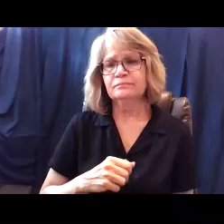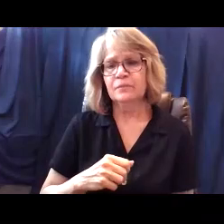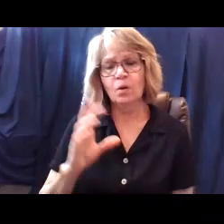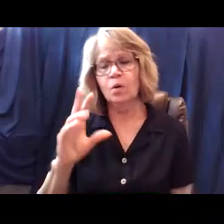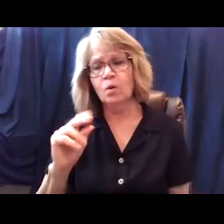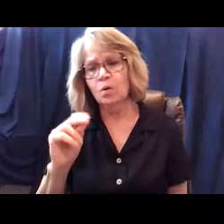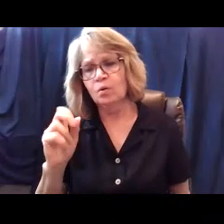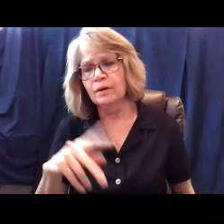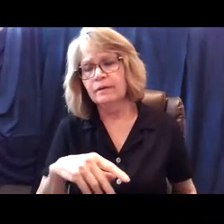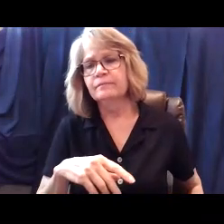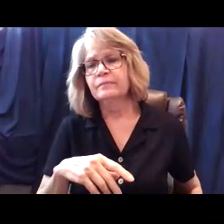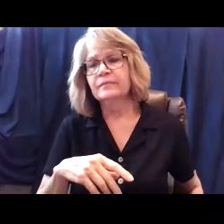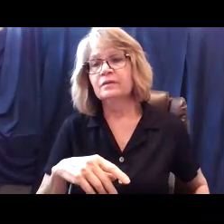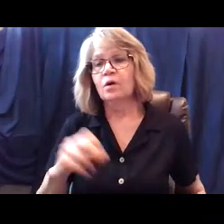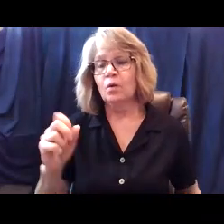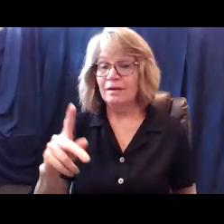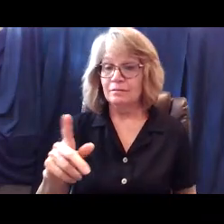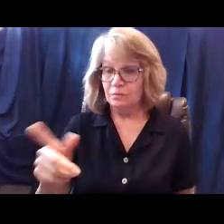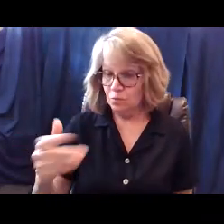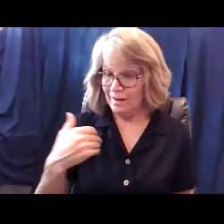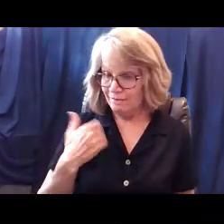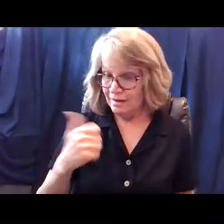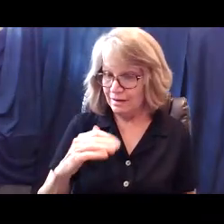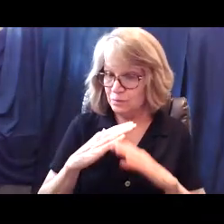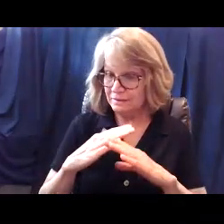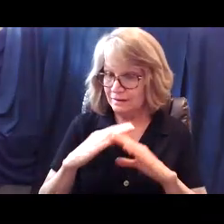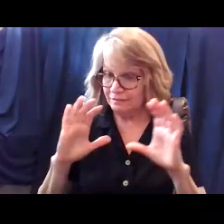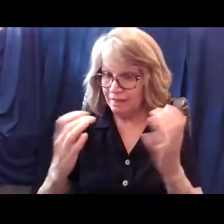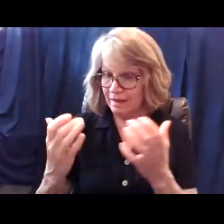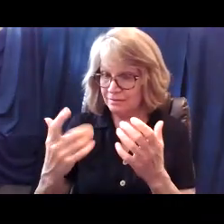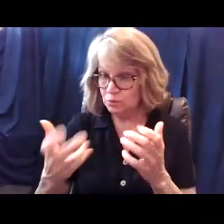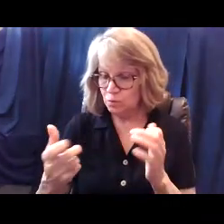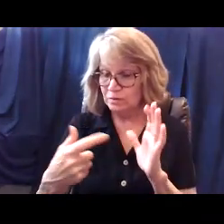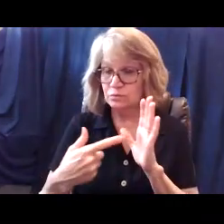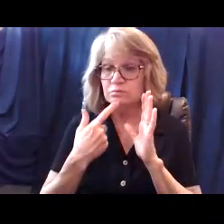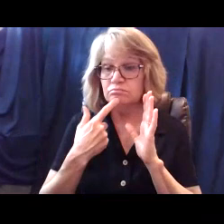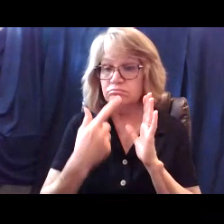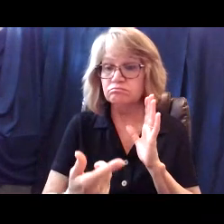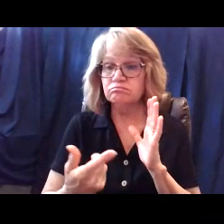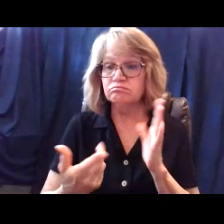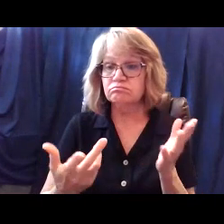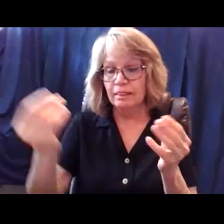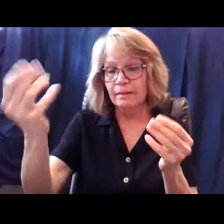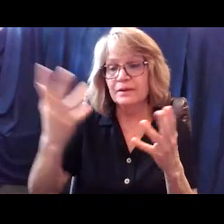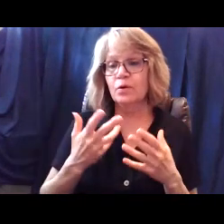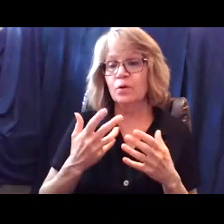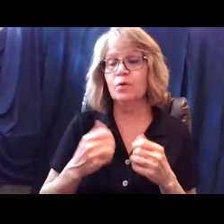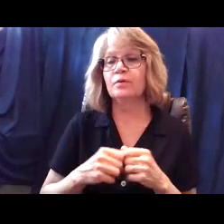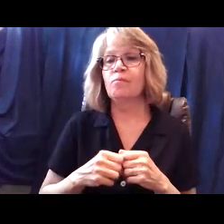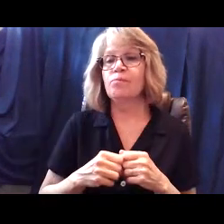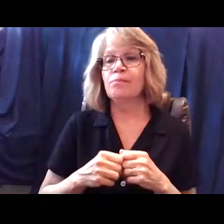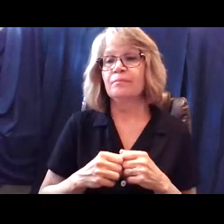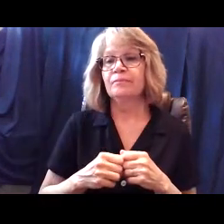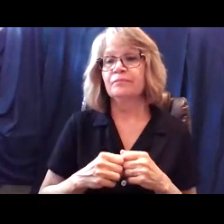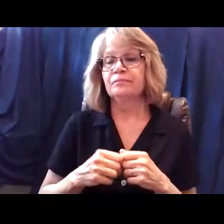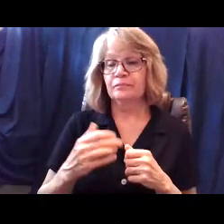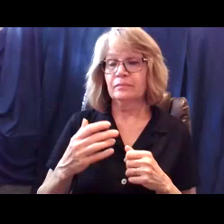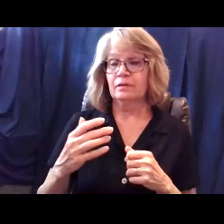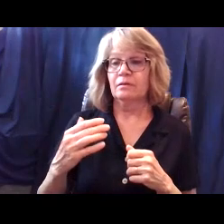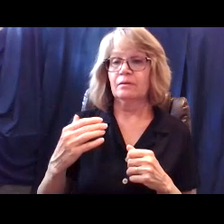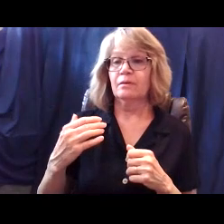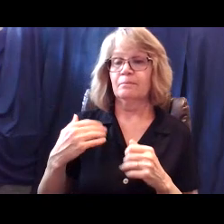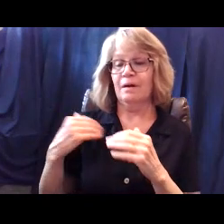okay. Okay, well, if you had any protected classes that you wanted to highlight, feel free to let me know. And my colleague,